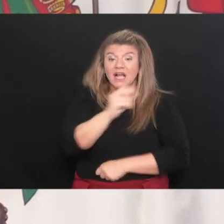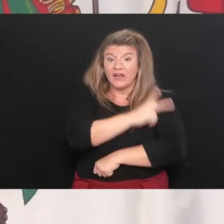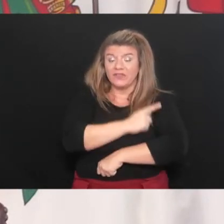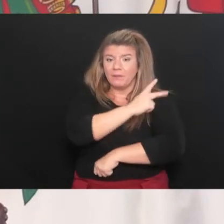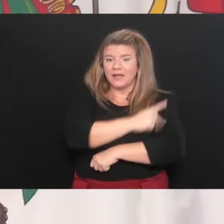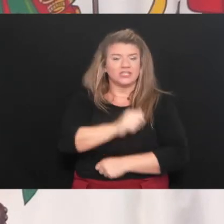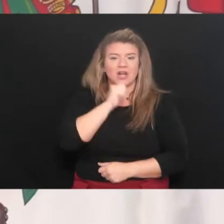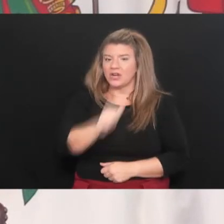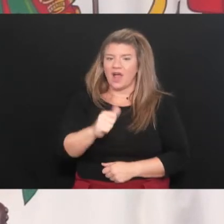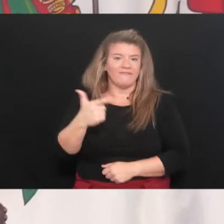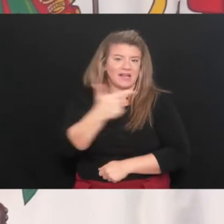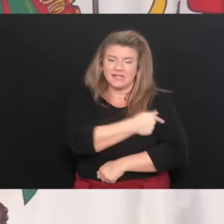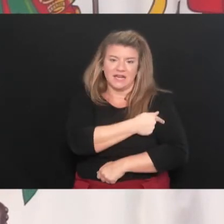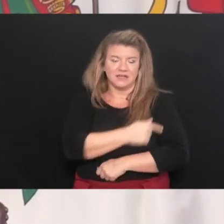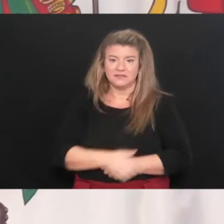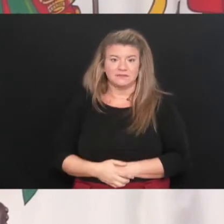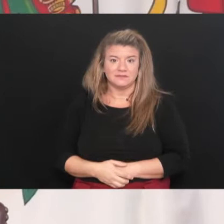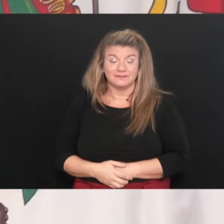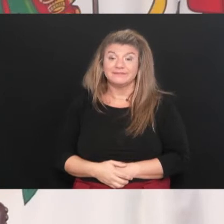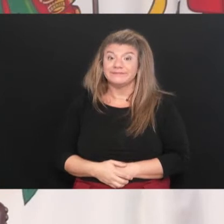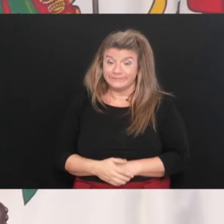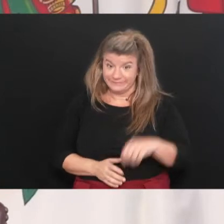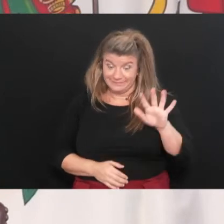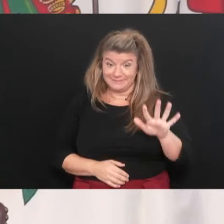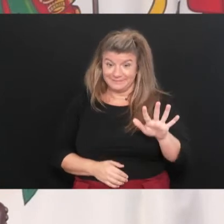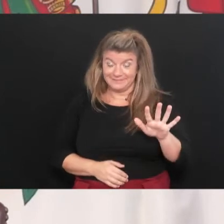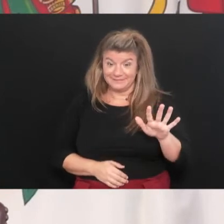are unvaccinated. And now get this,